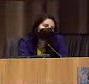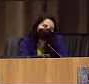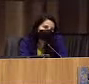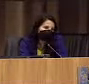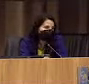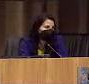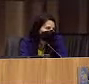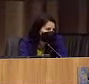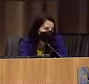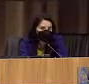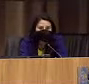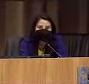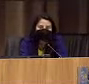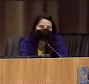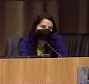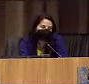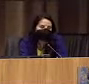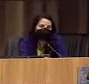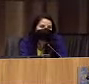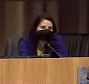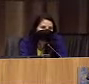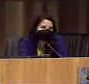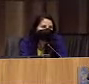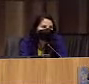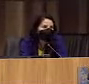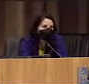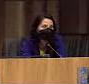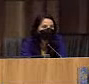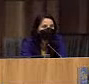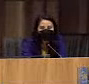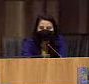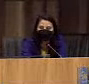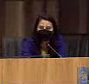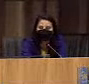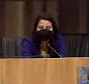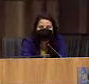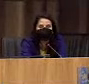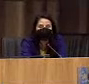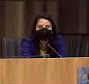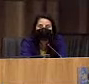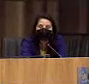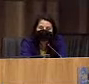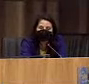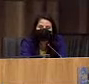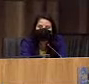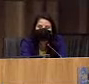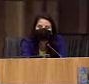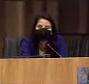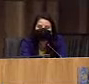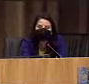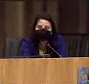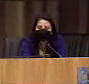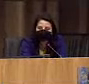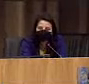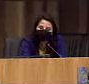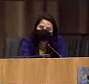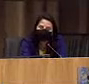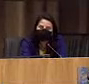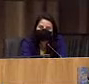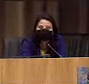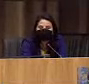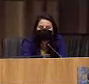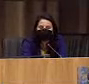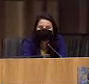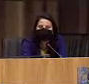162 teams for family health care. Also, we have the NASF that support the